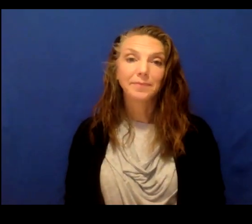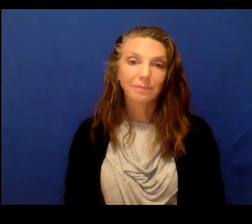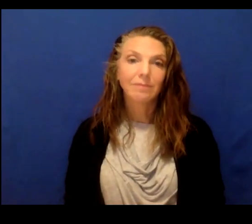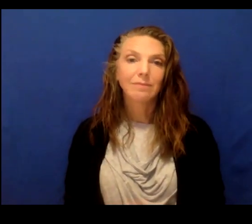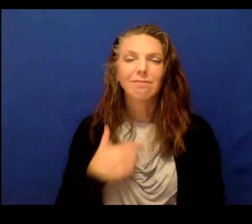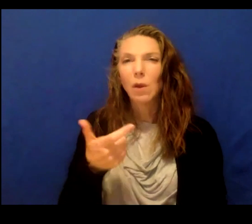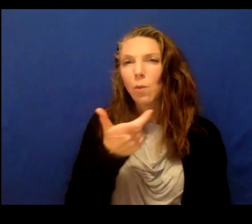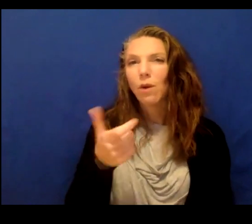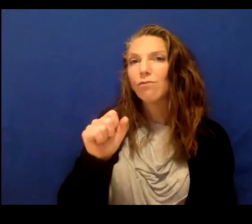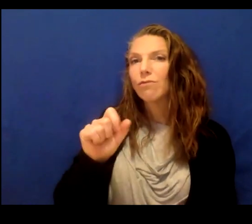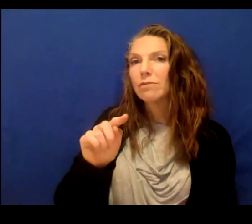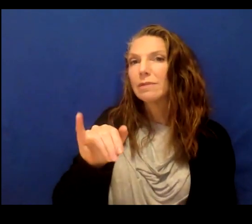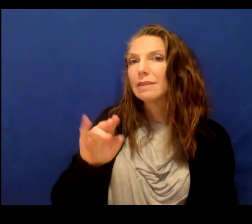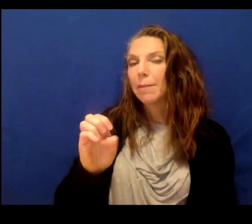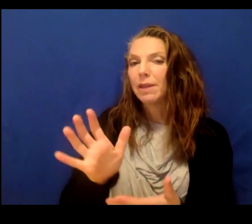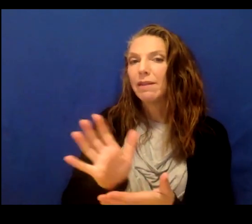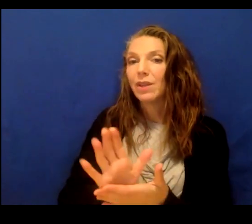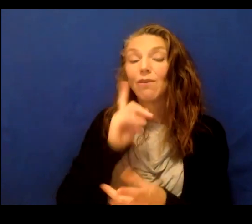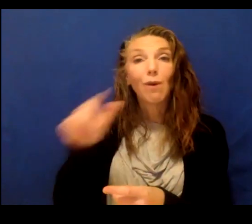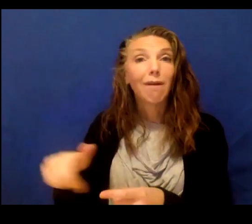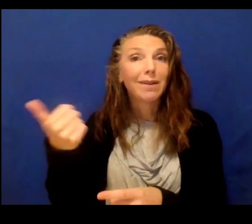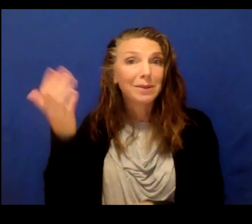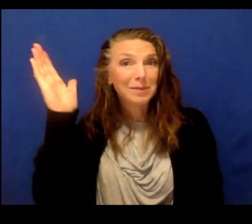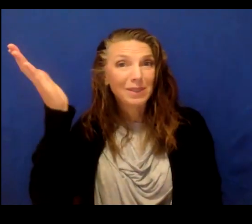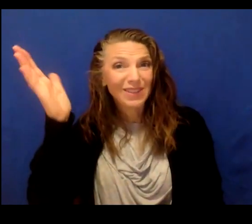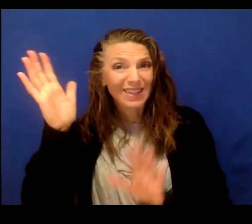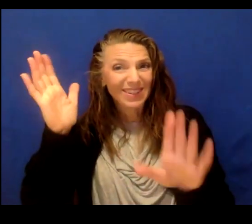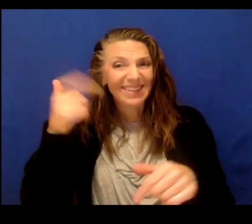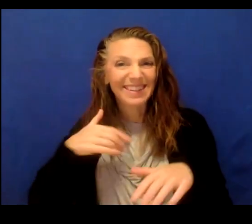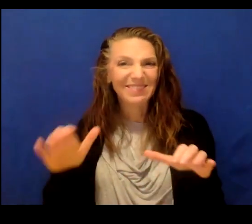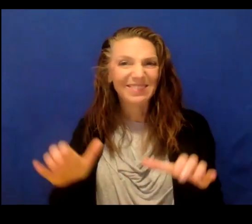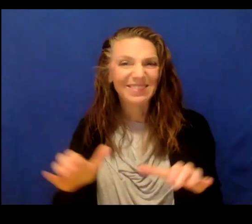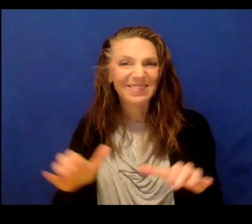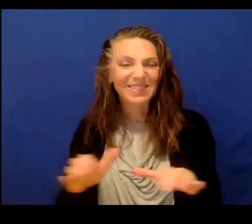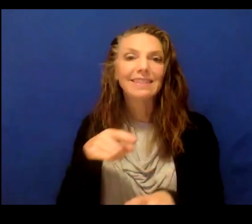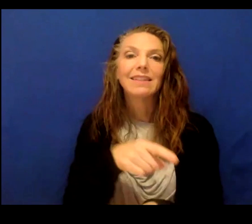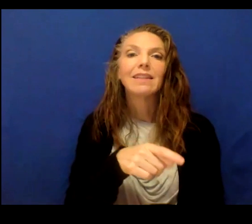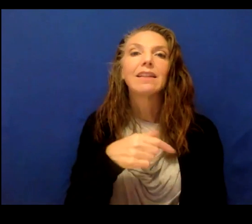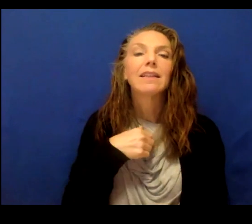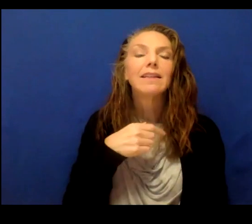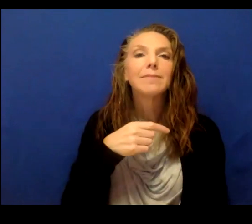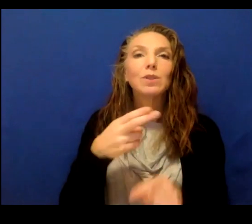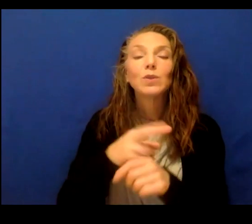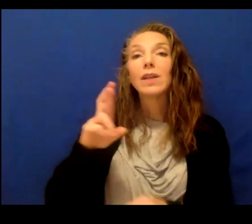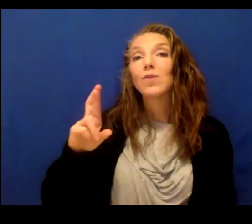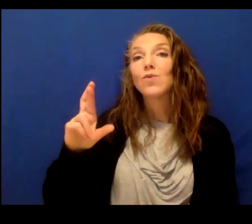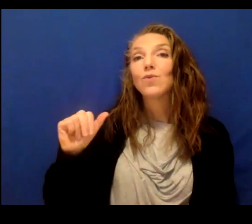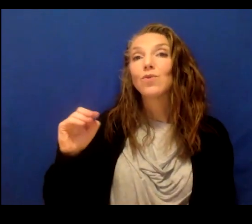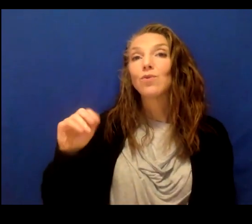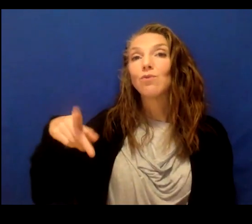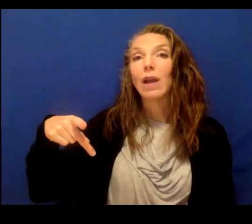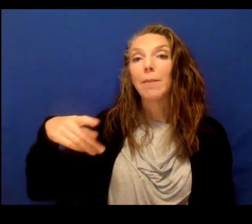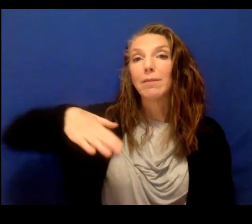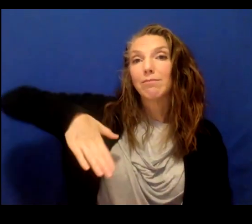watching STEMI videos, honestly, for another presentation that I'm doing is exploring ramps and understanding force